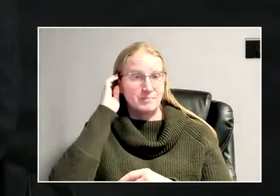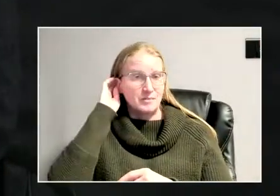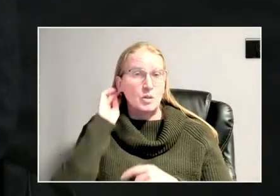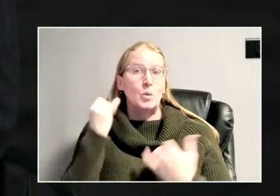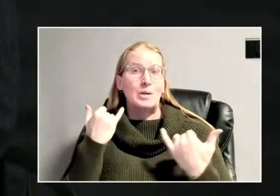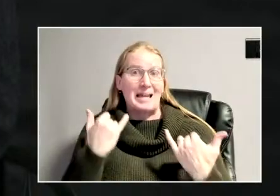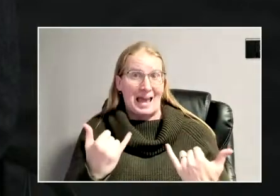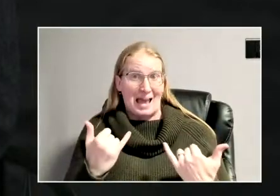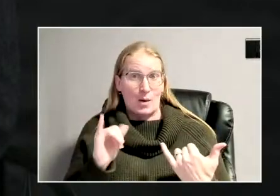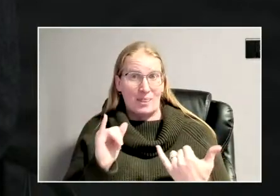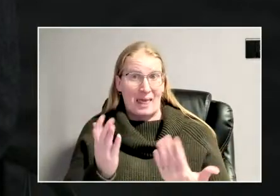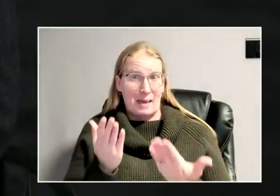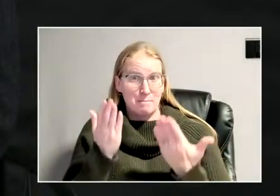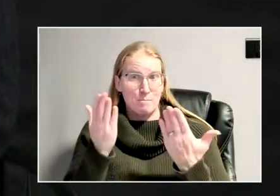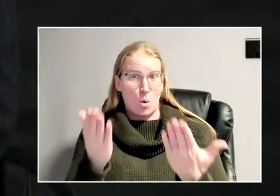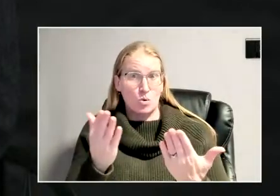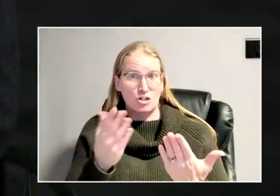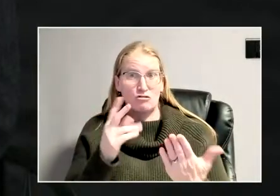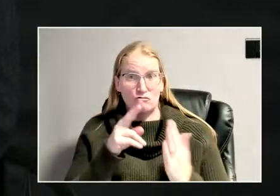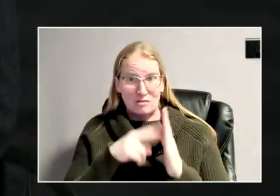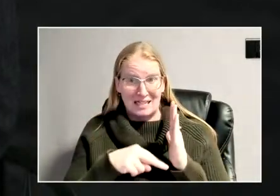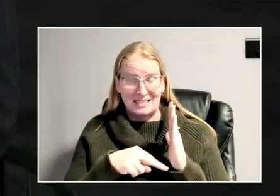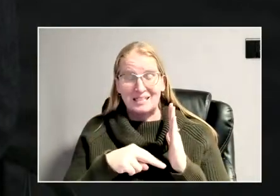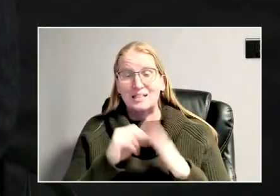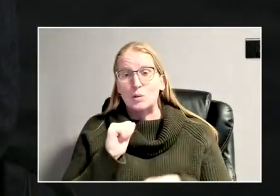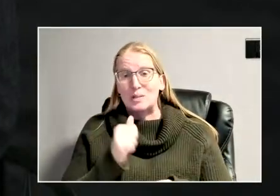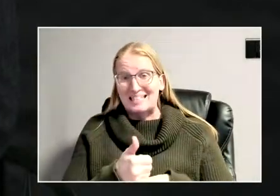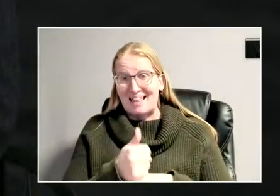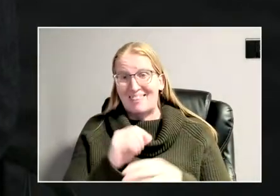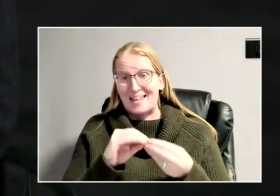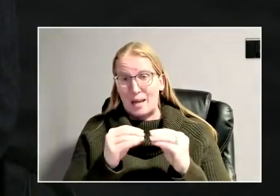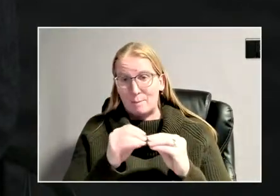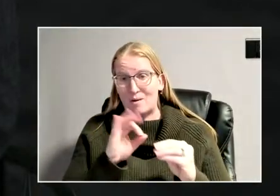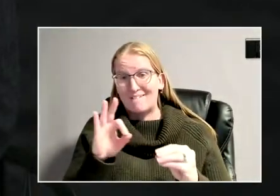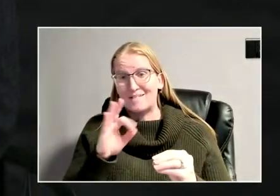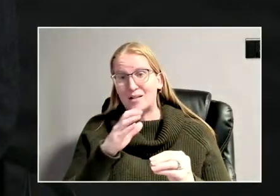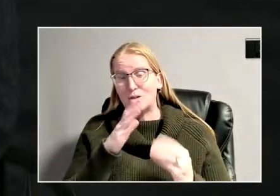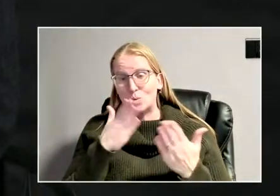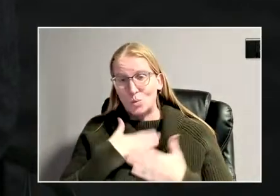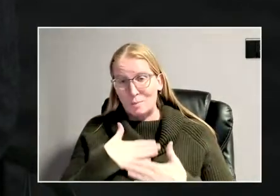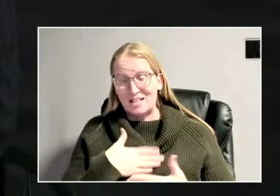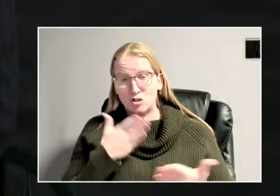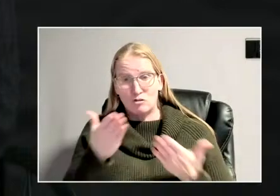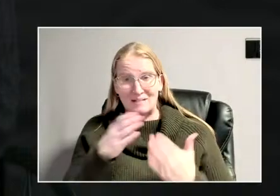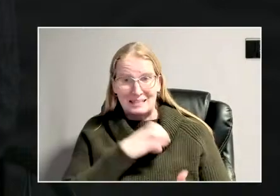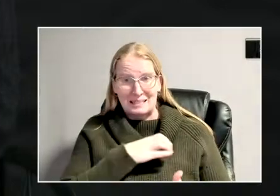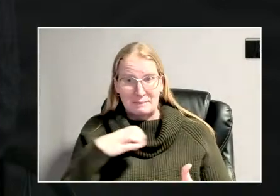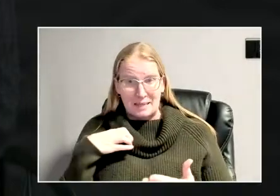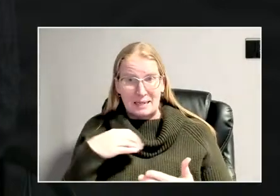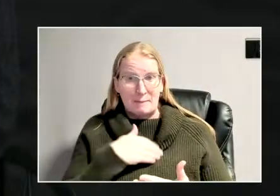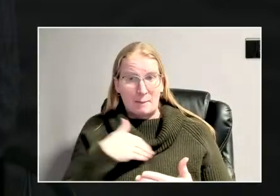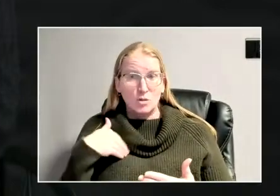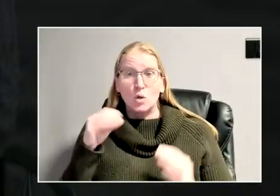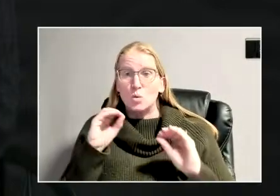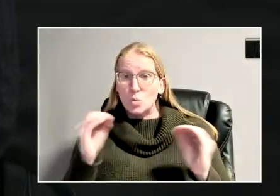reads to set the number of Human Services committee members at no more than 11